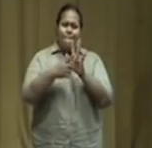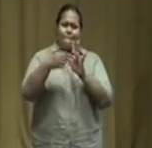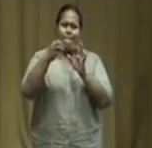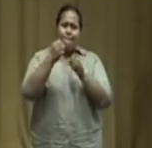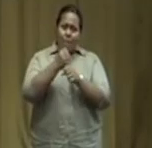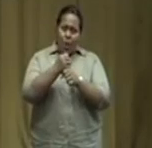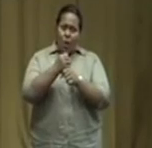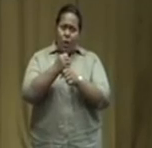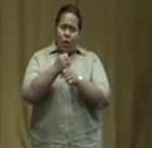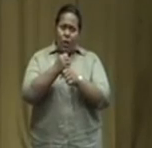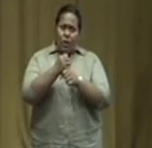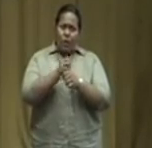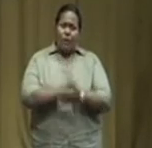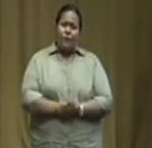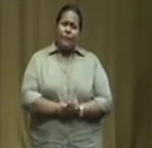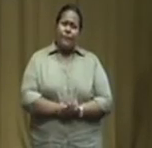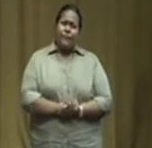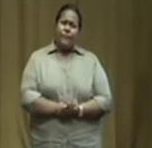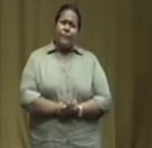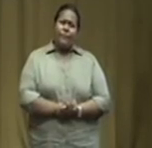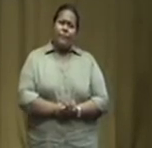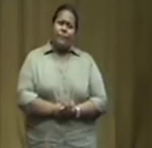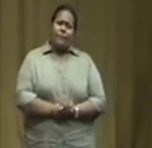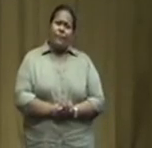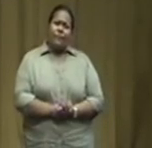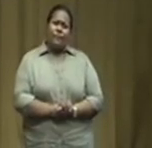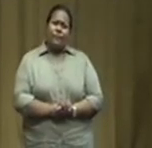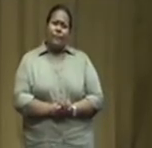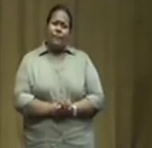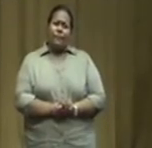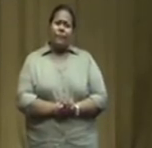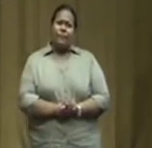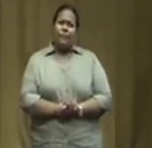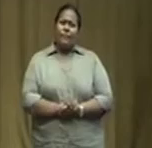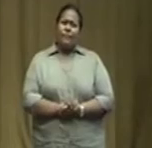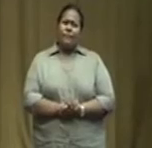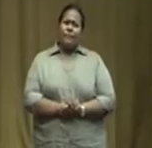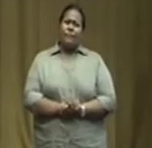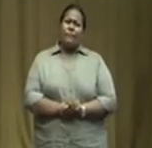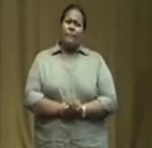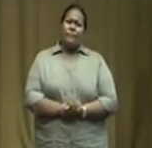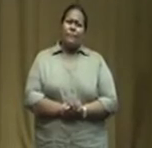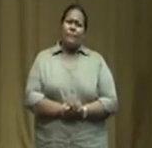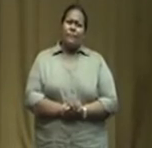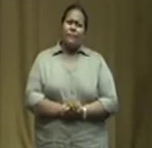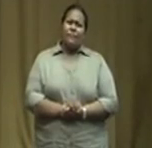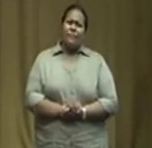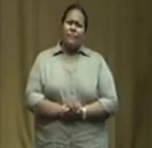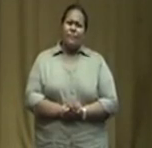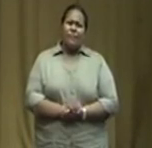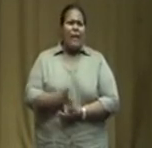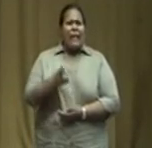bringing in things like Maslow's hierarchy of human needs, and you actually think that those content is